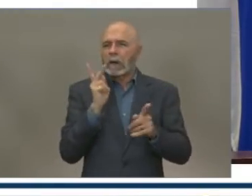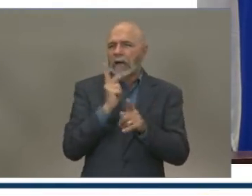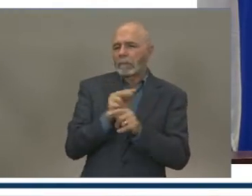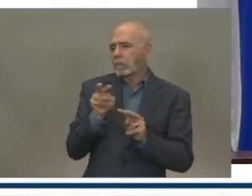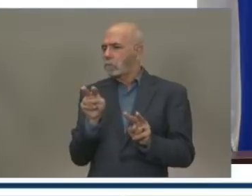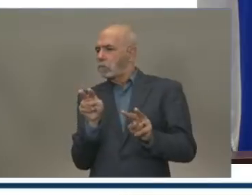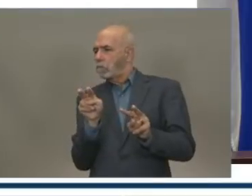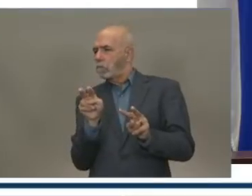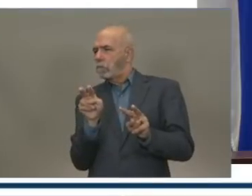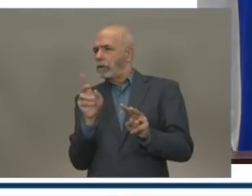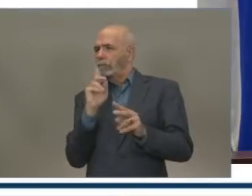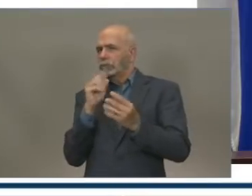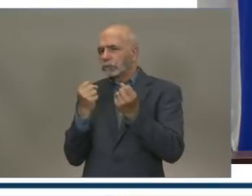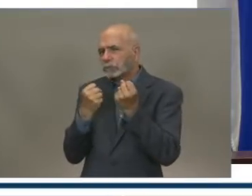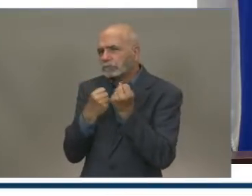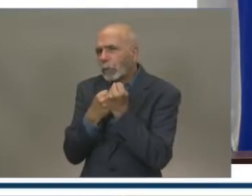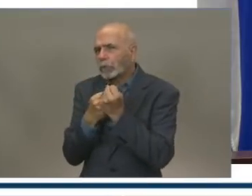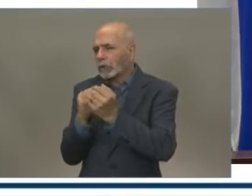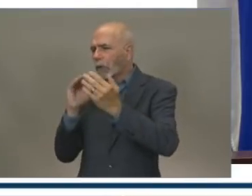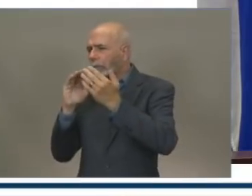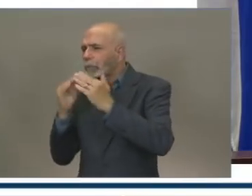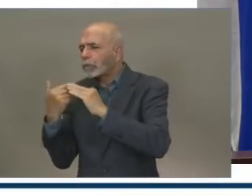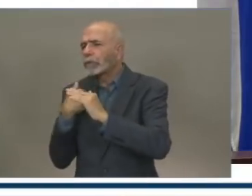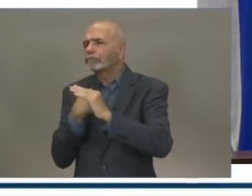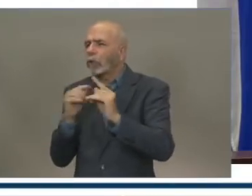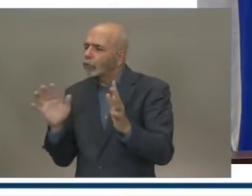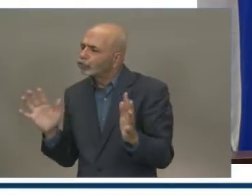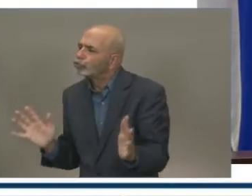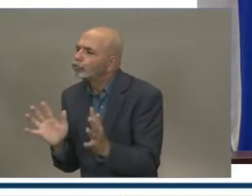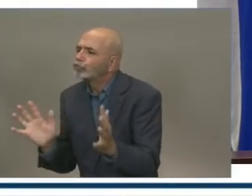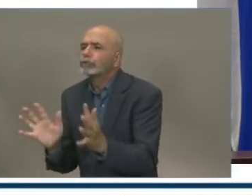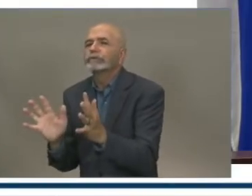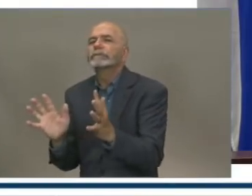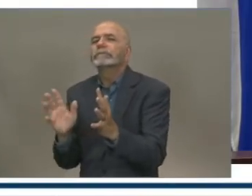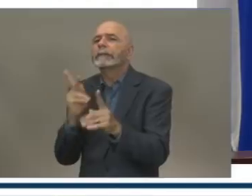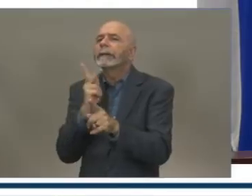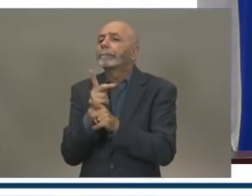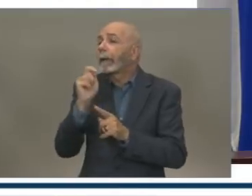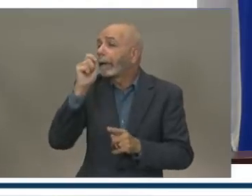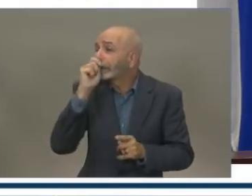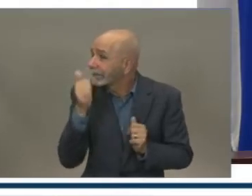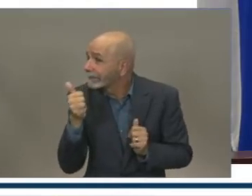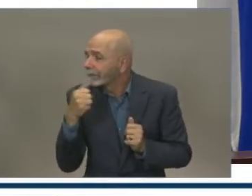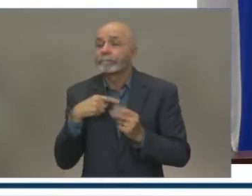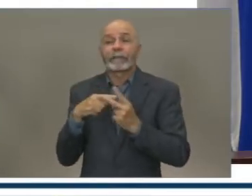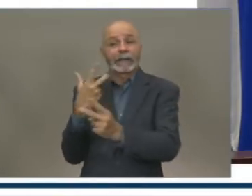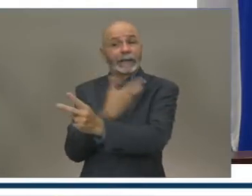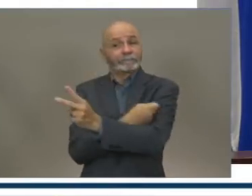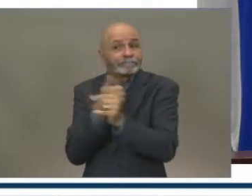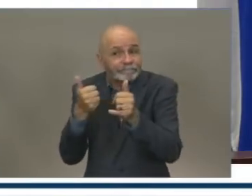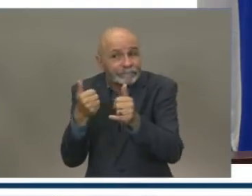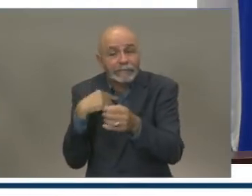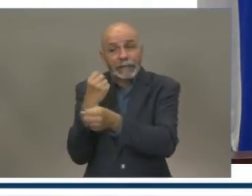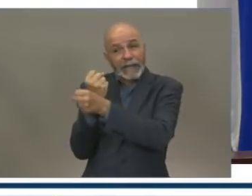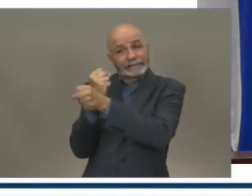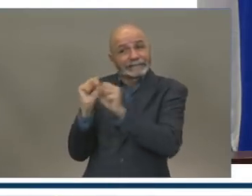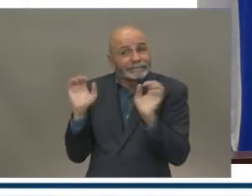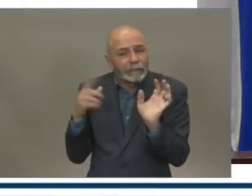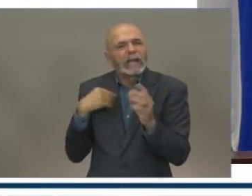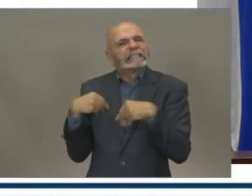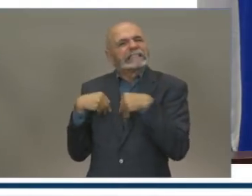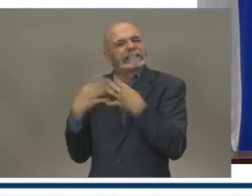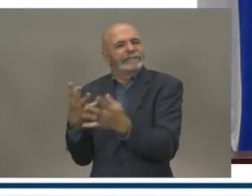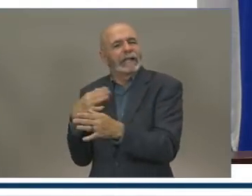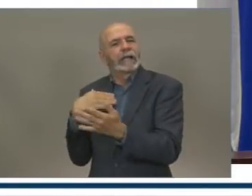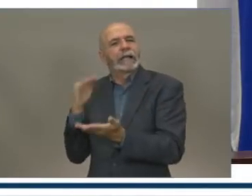those communities and encourage people for testing and vaccination, and make sure it's very easy for them to access it and that they have the